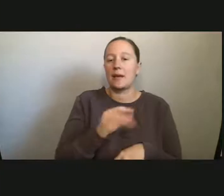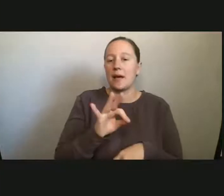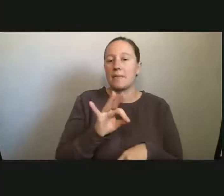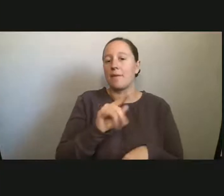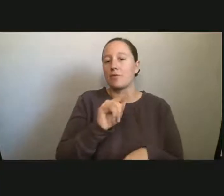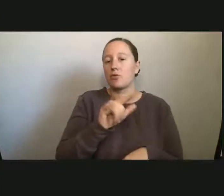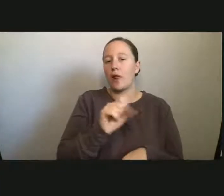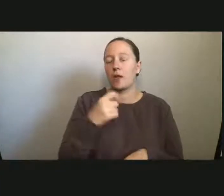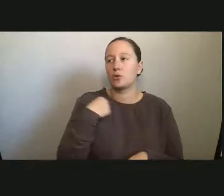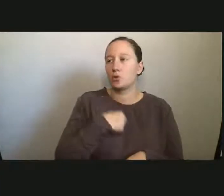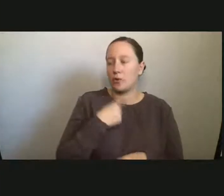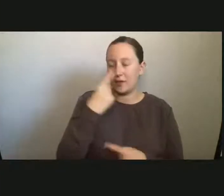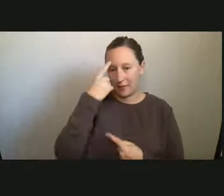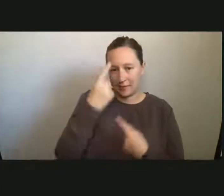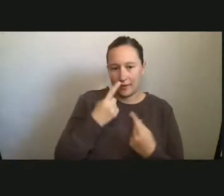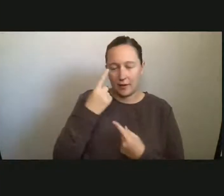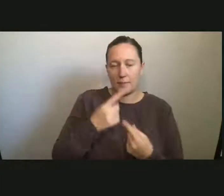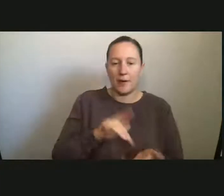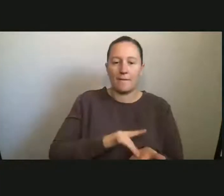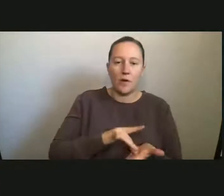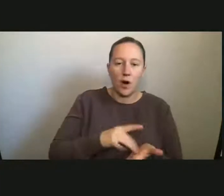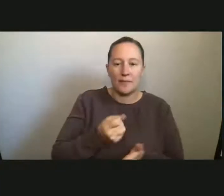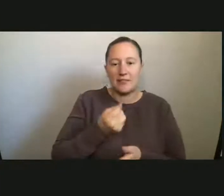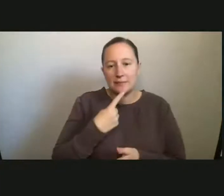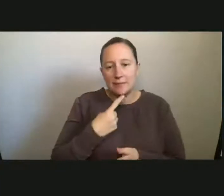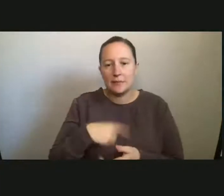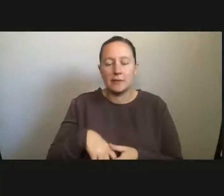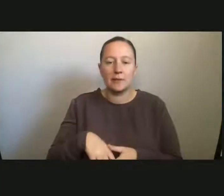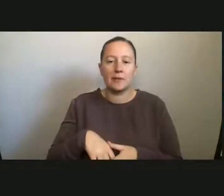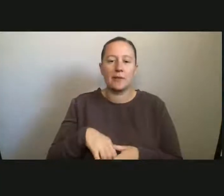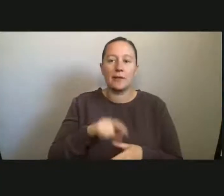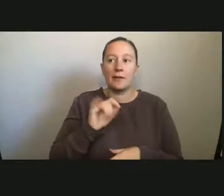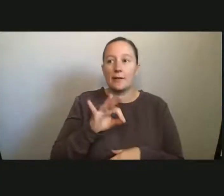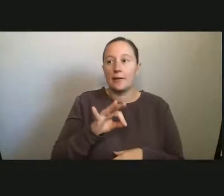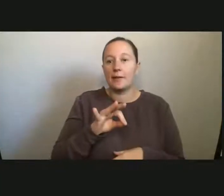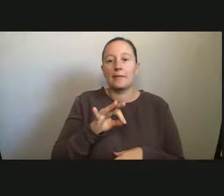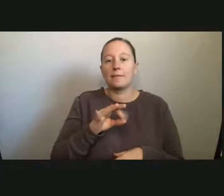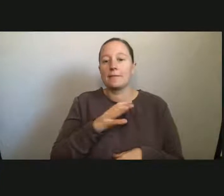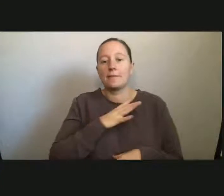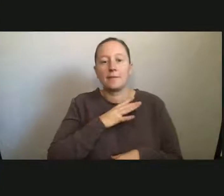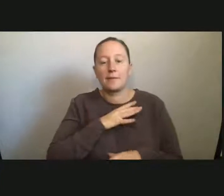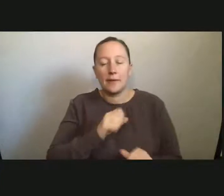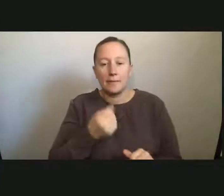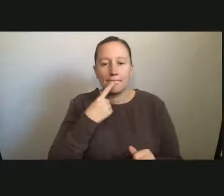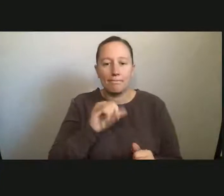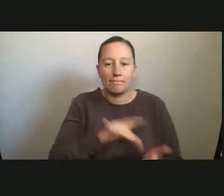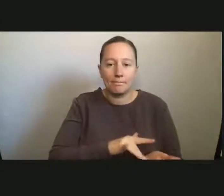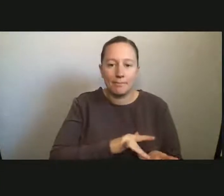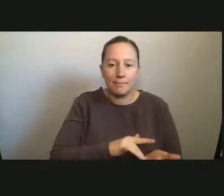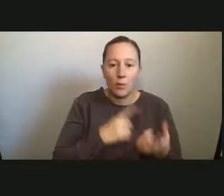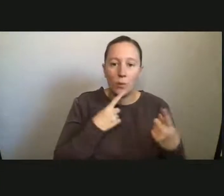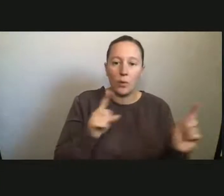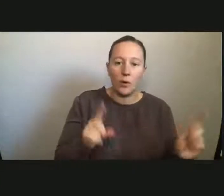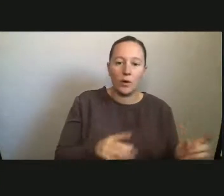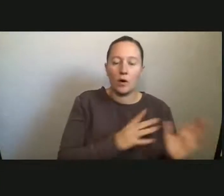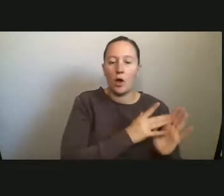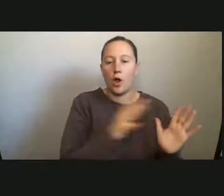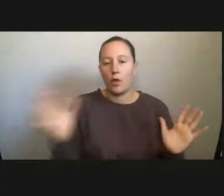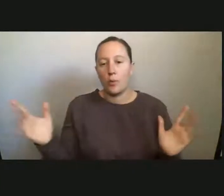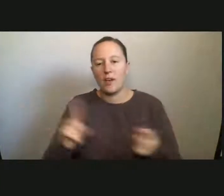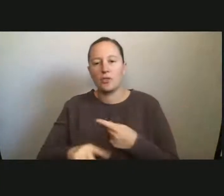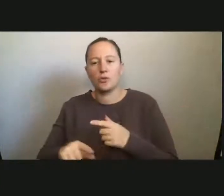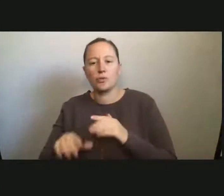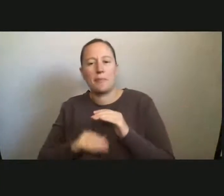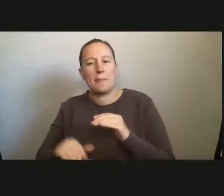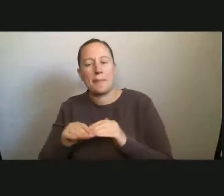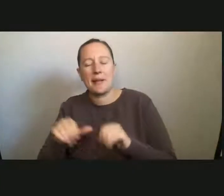of, the pharmacologic efficacy type of trials, all the way to basic science